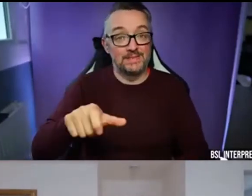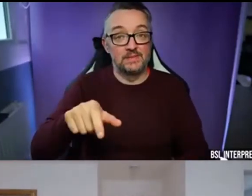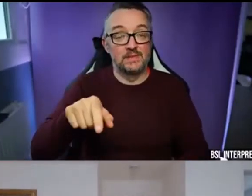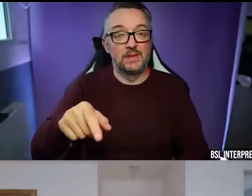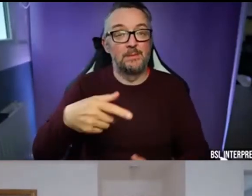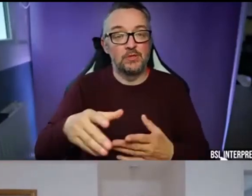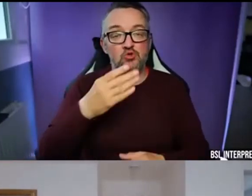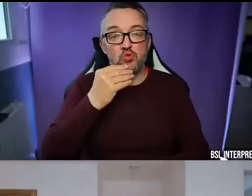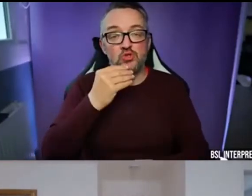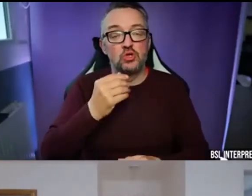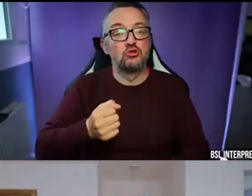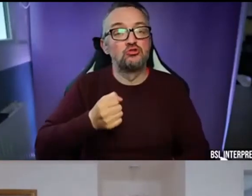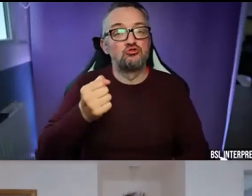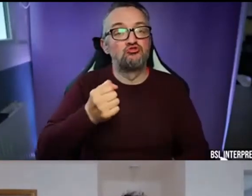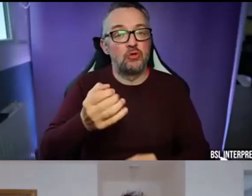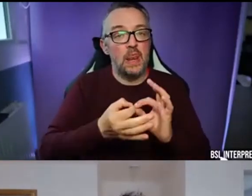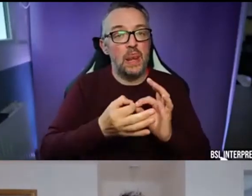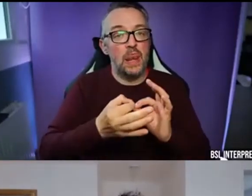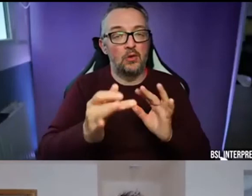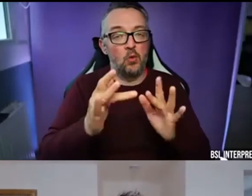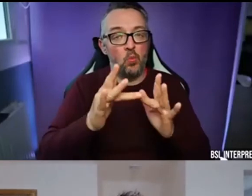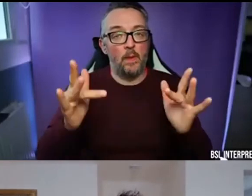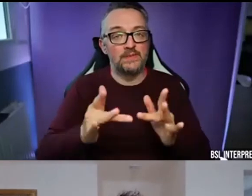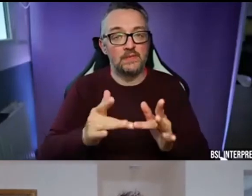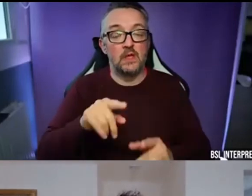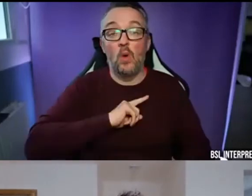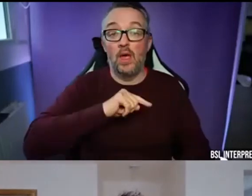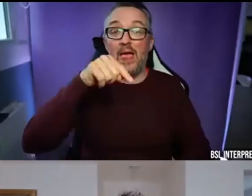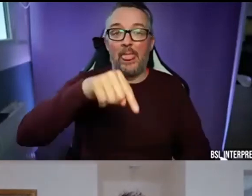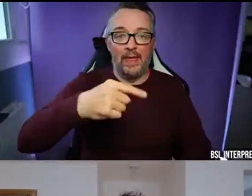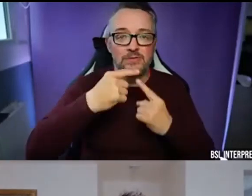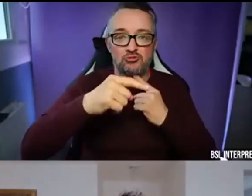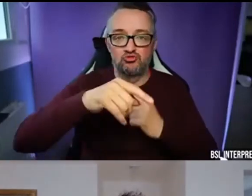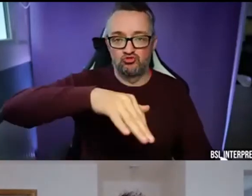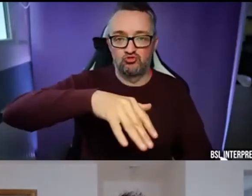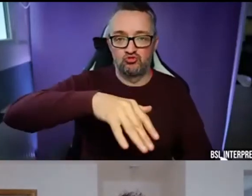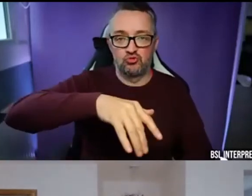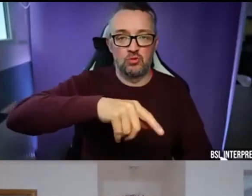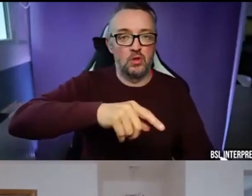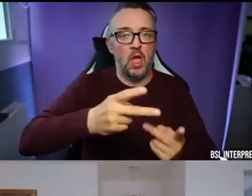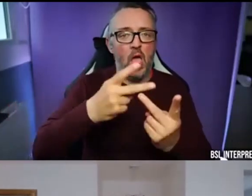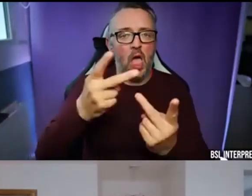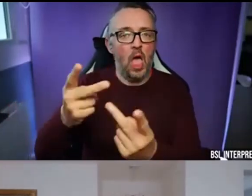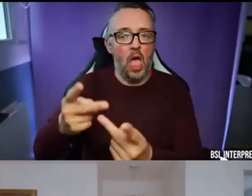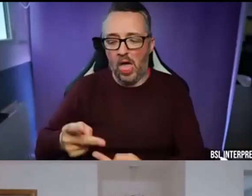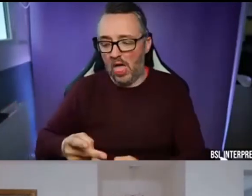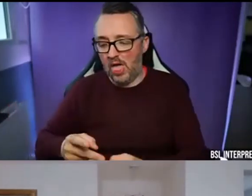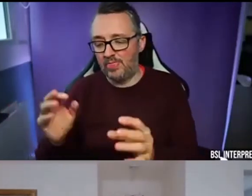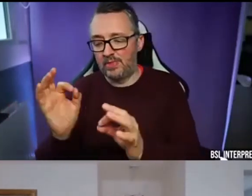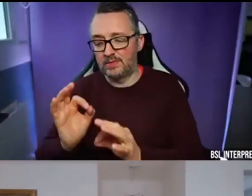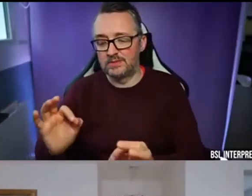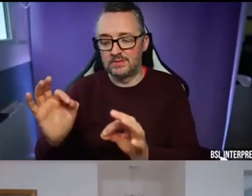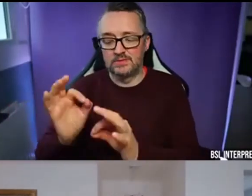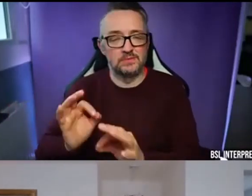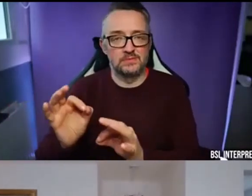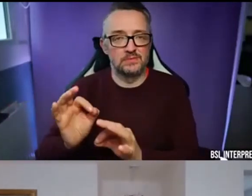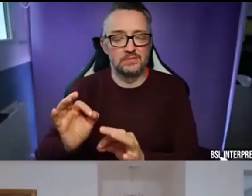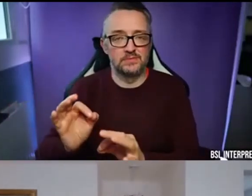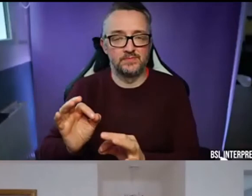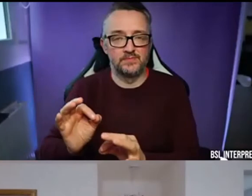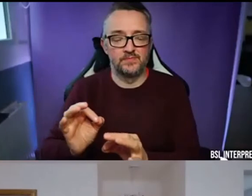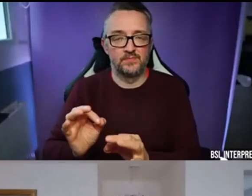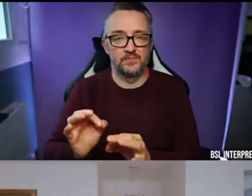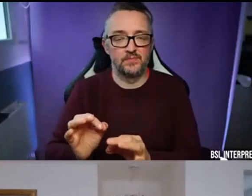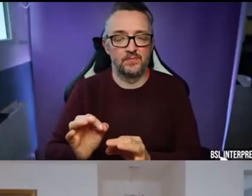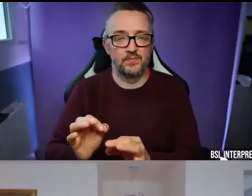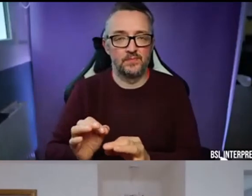the Trainline website because they provide that information, whereas others, the Traveline doesn't tend to do that.